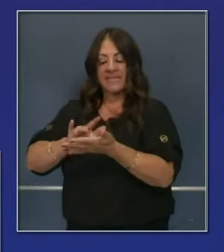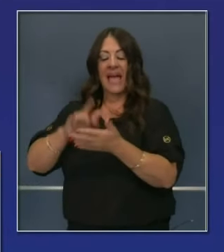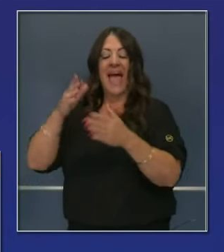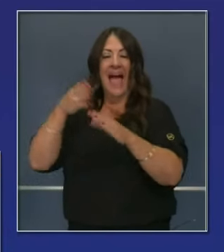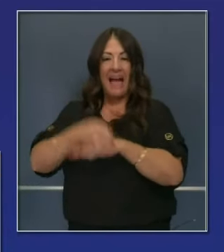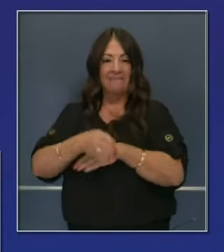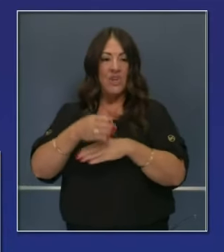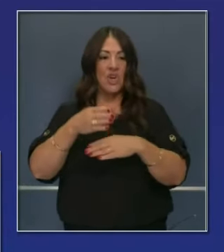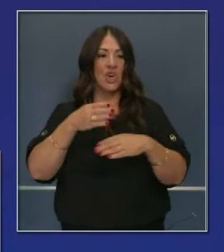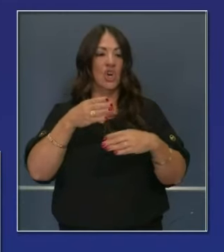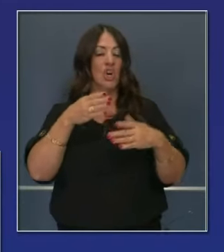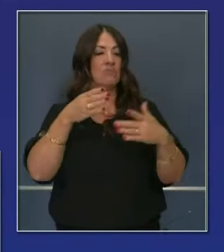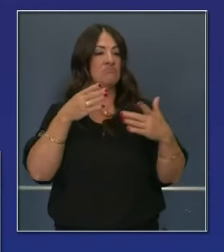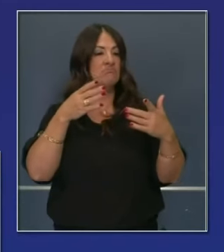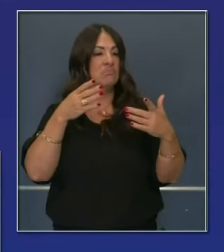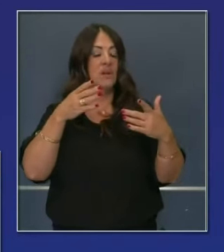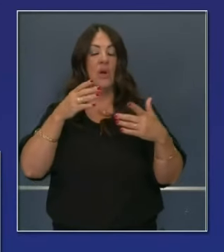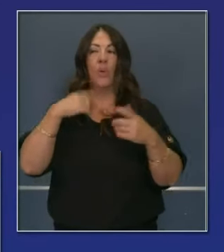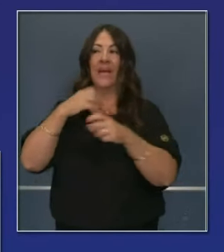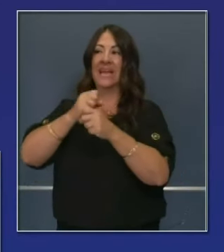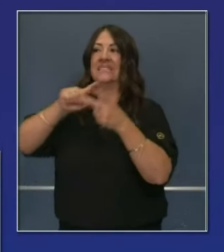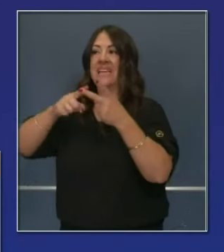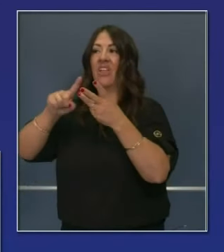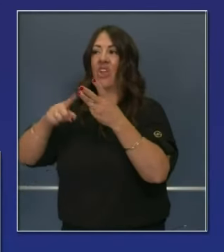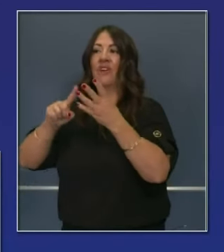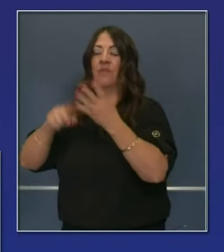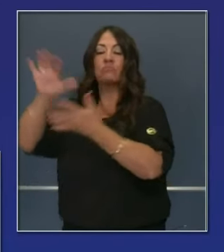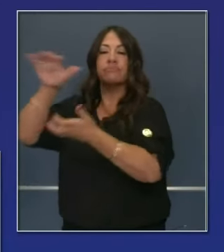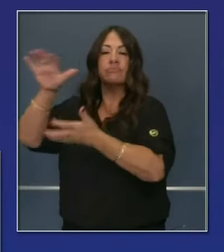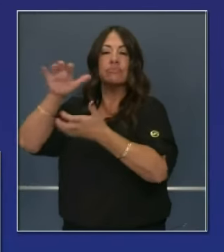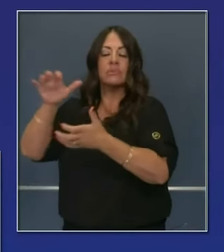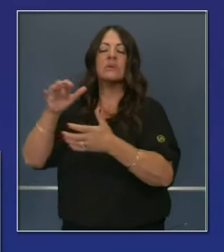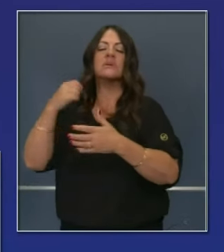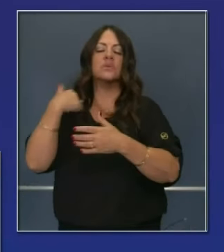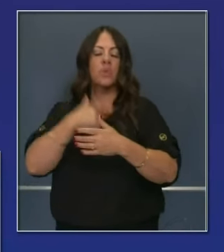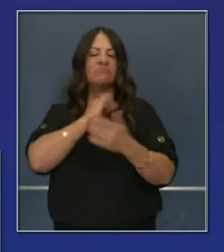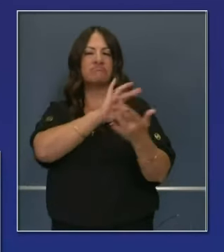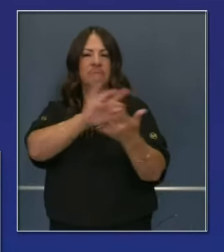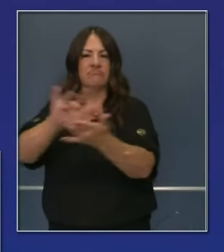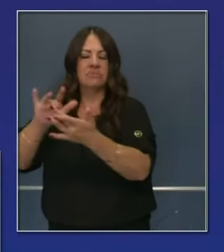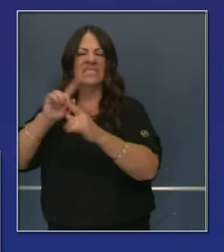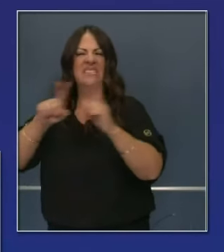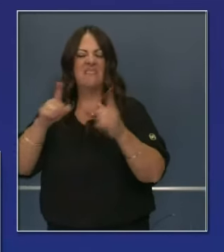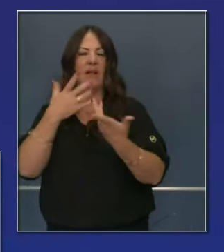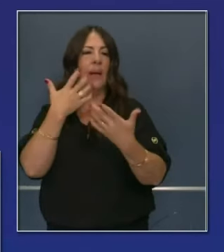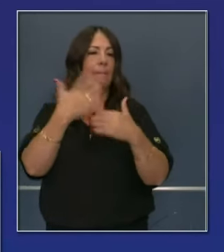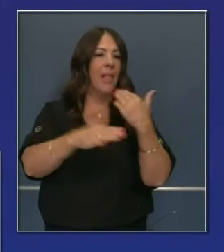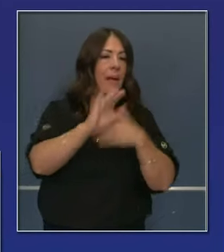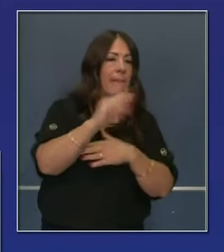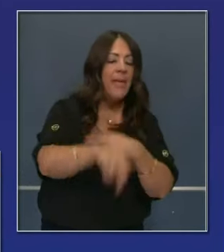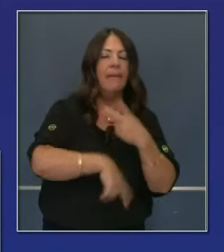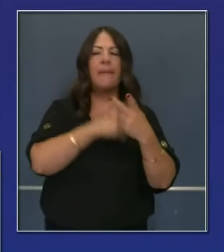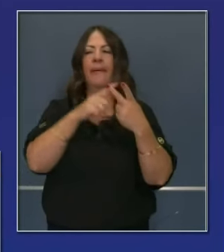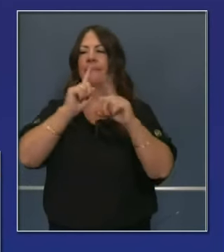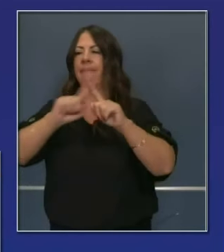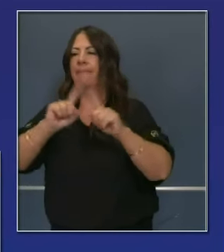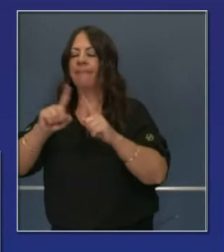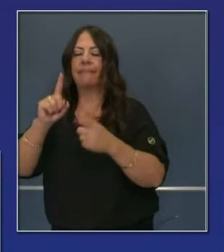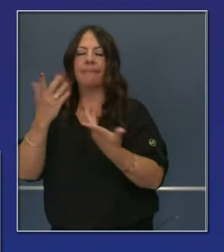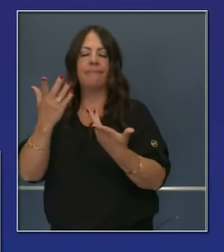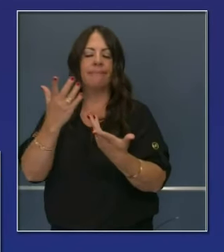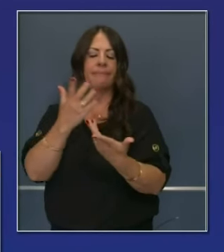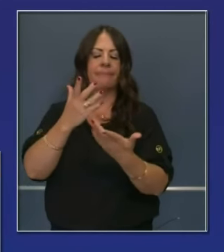blood banks as an example, or other facilities, federal, state, or nonprofit, non-governmental